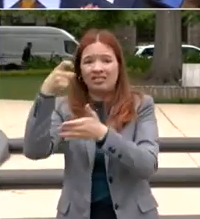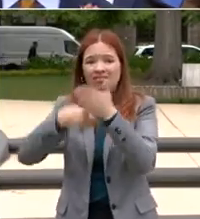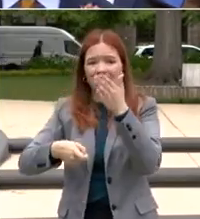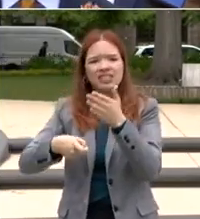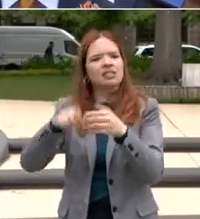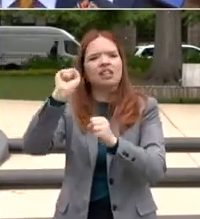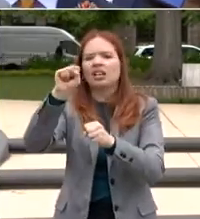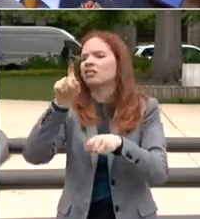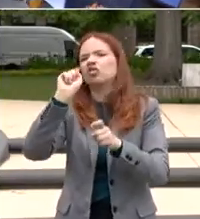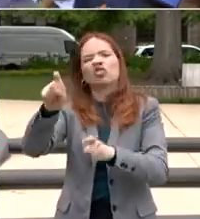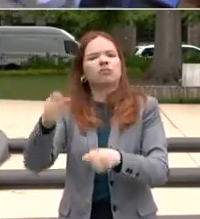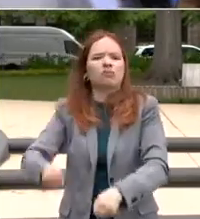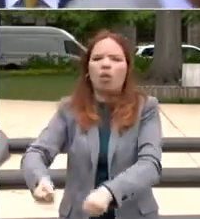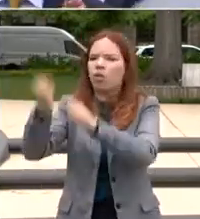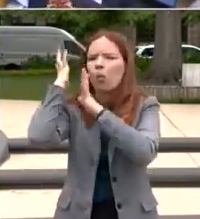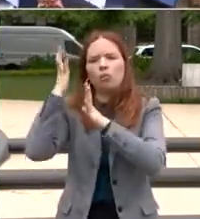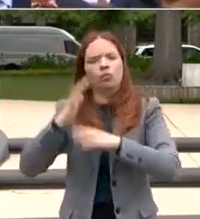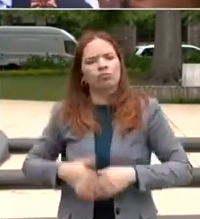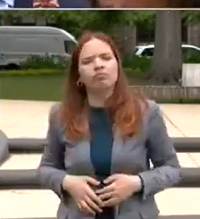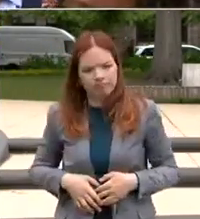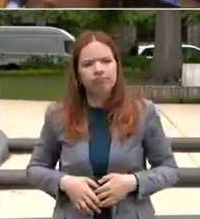much.